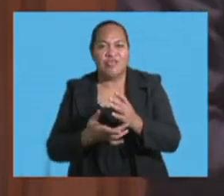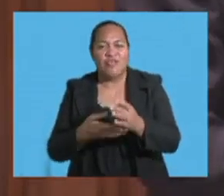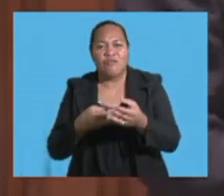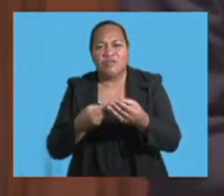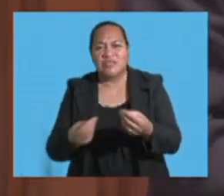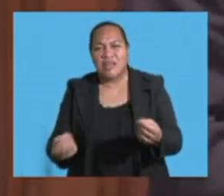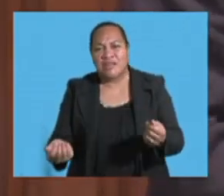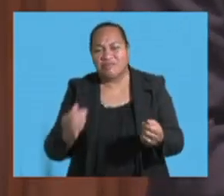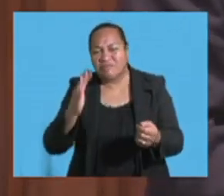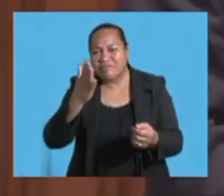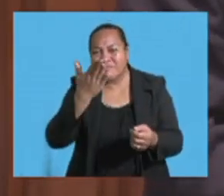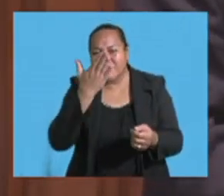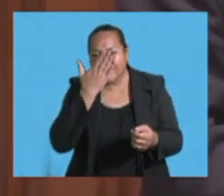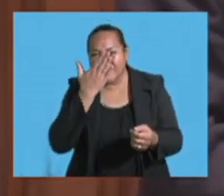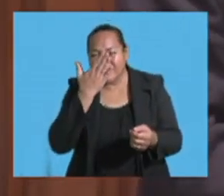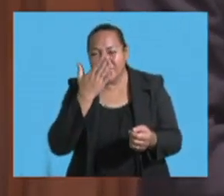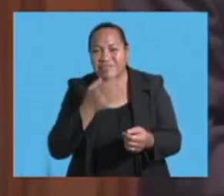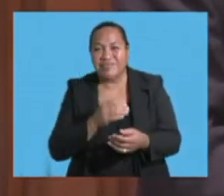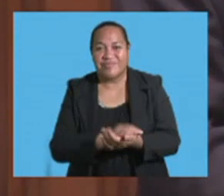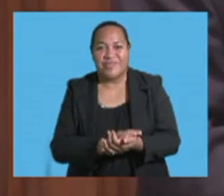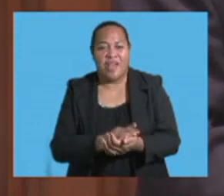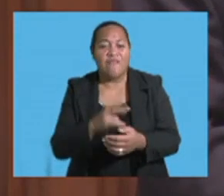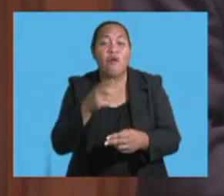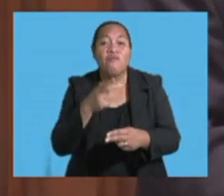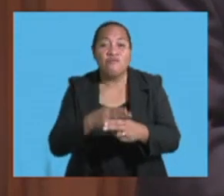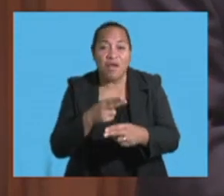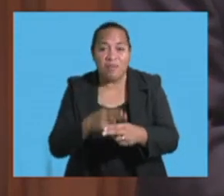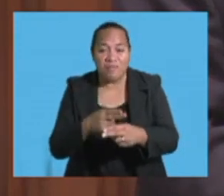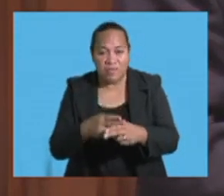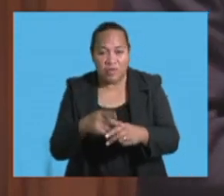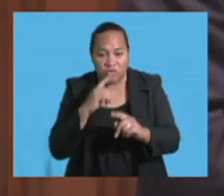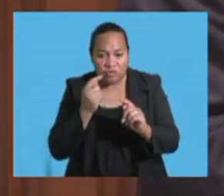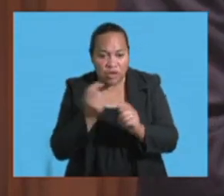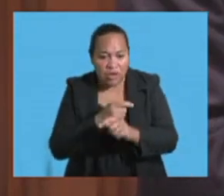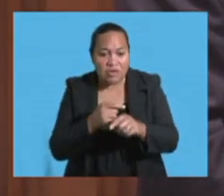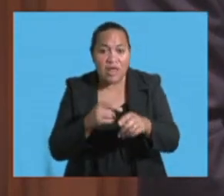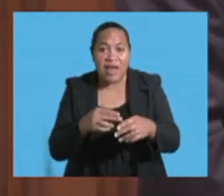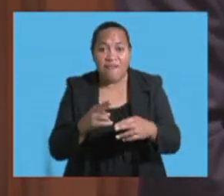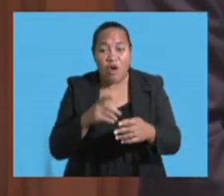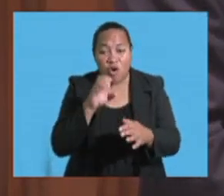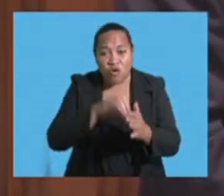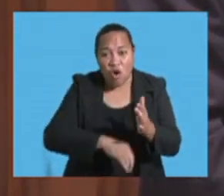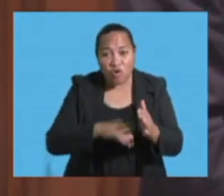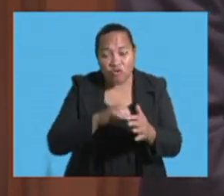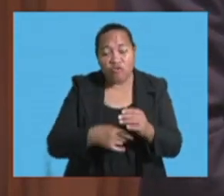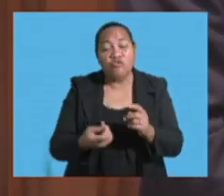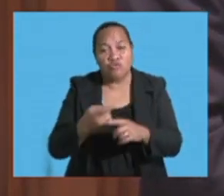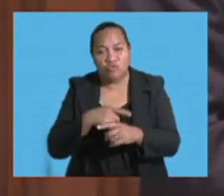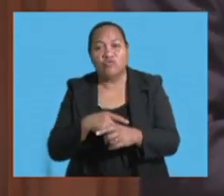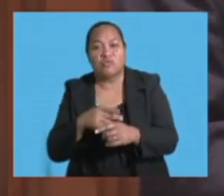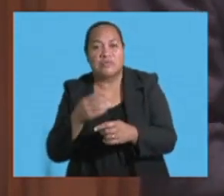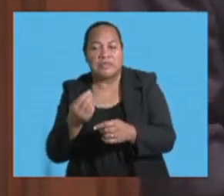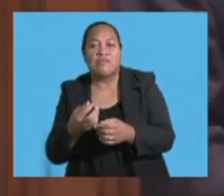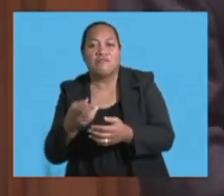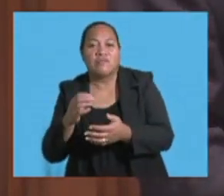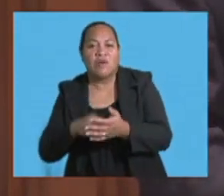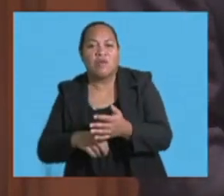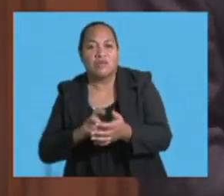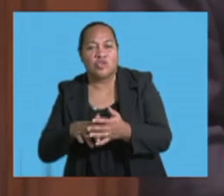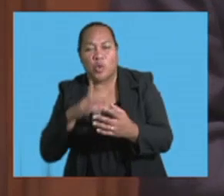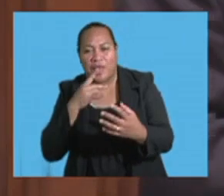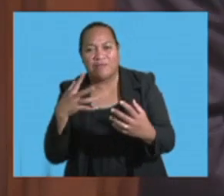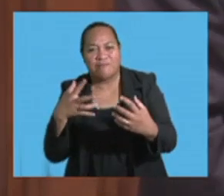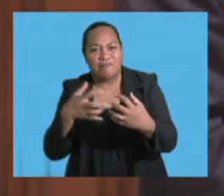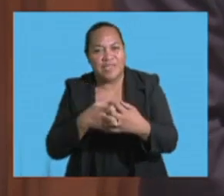for efficiency farming. It converts fixed costs into variable costs for farmers, thus making the